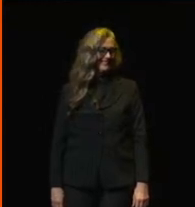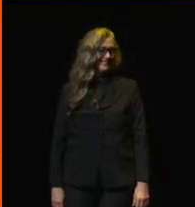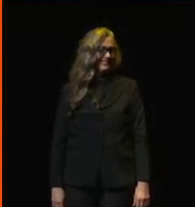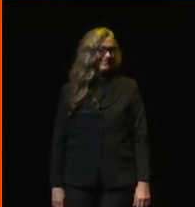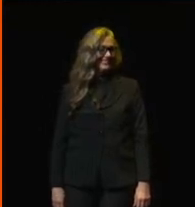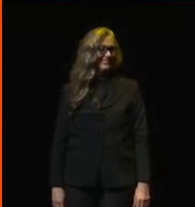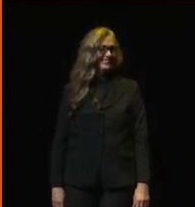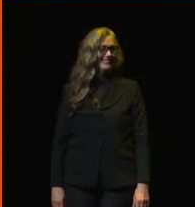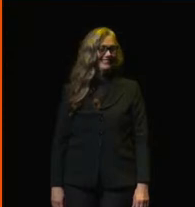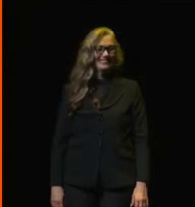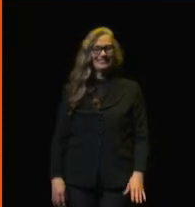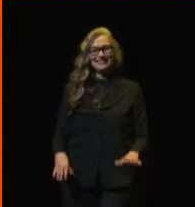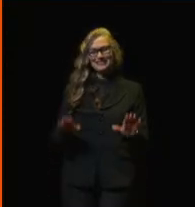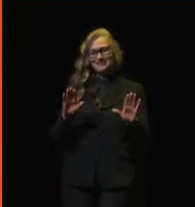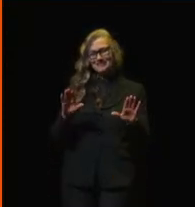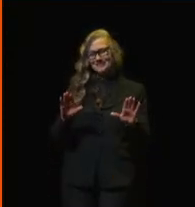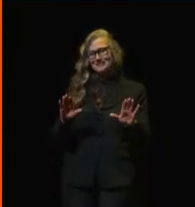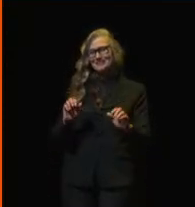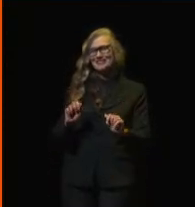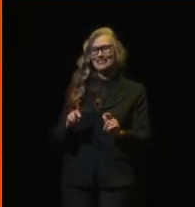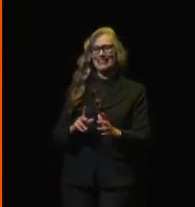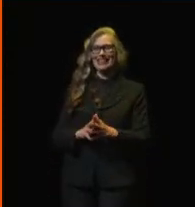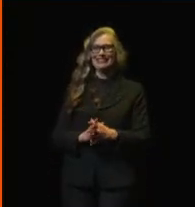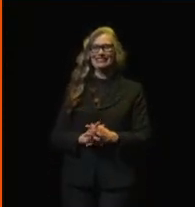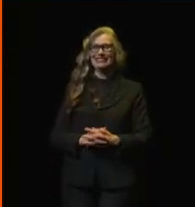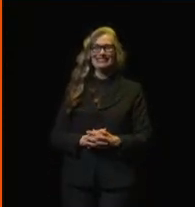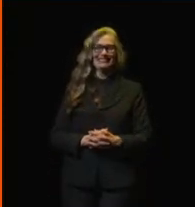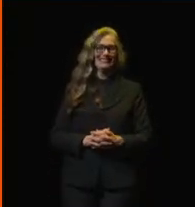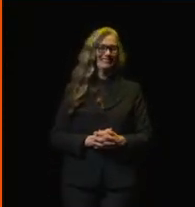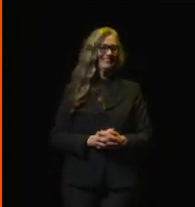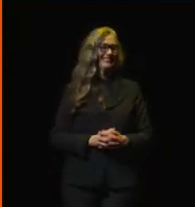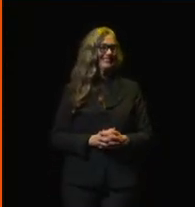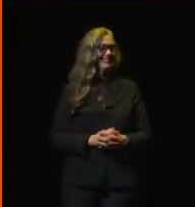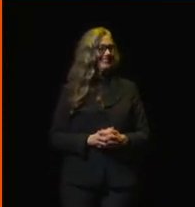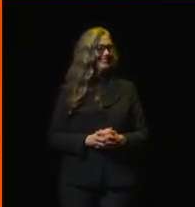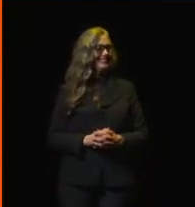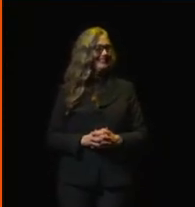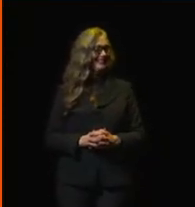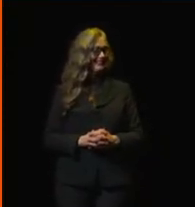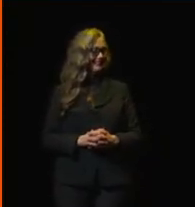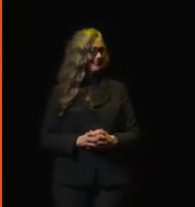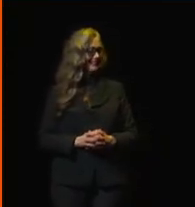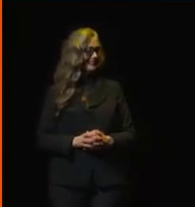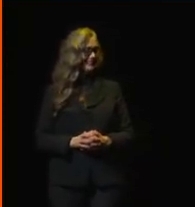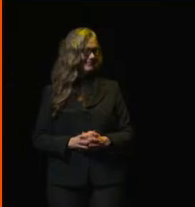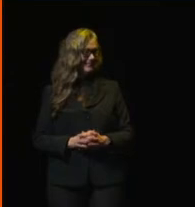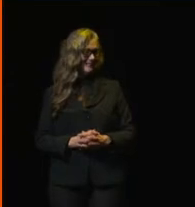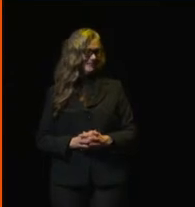Okay, thank you.